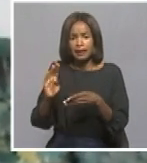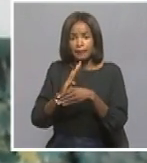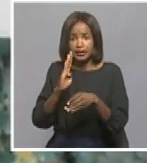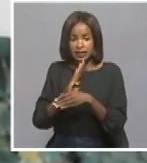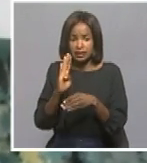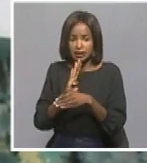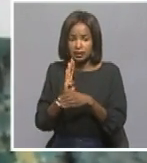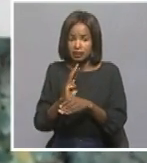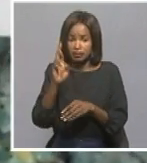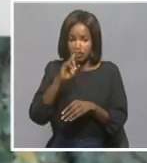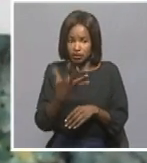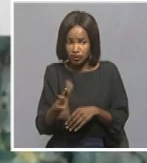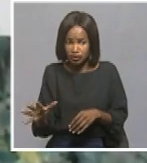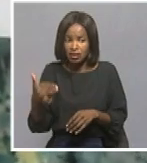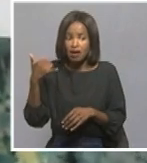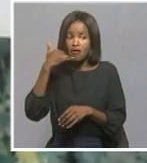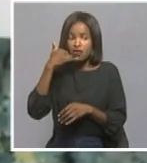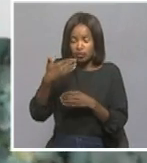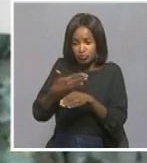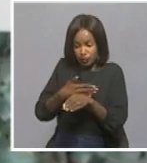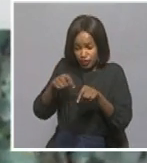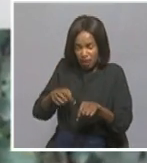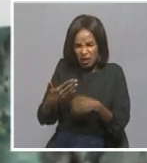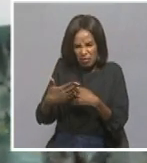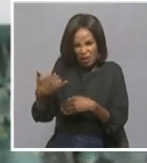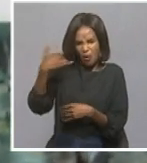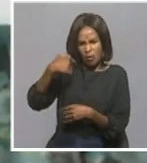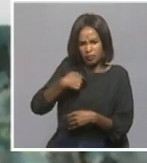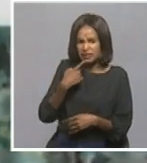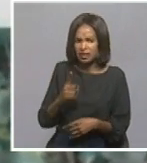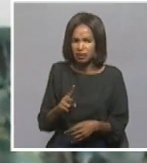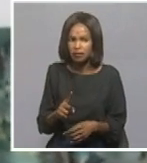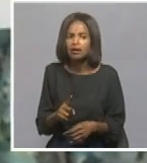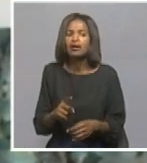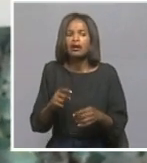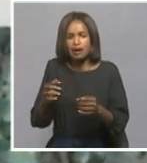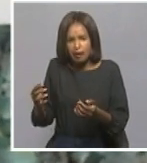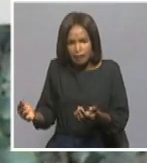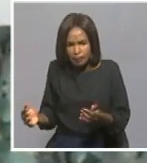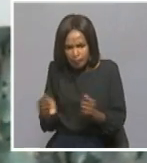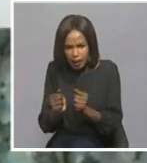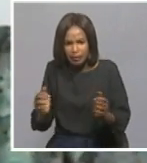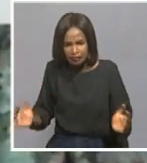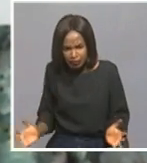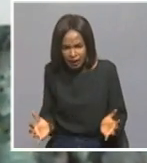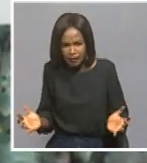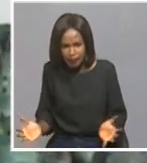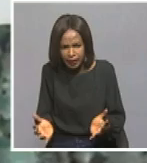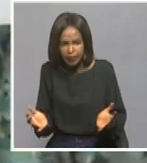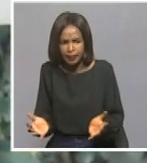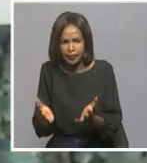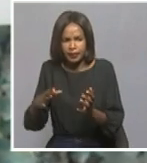businesses, particularly in the Oshana region, they just called me just before this interview, that they have also been mobilizing with the regional governor there and